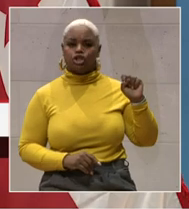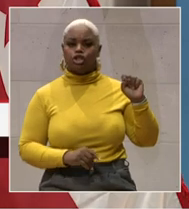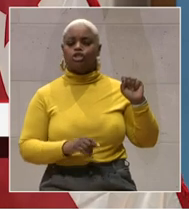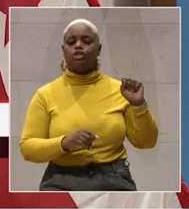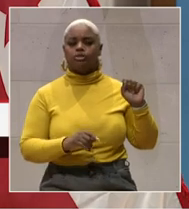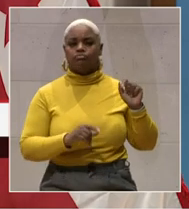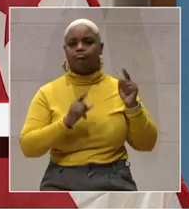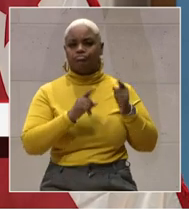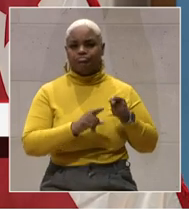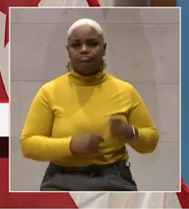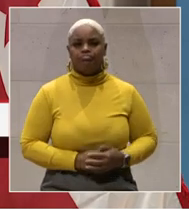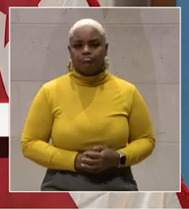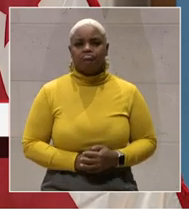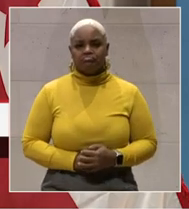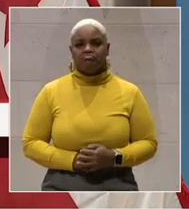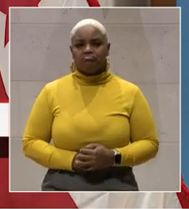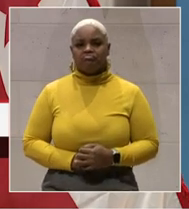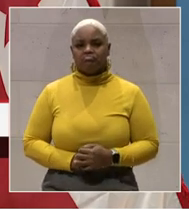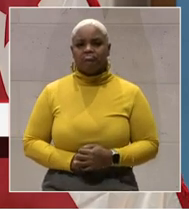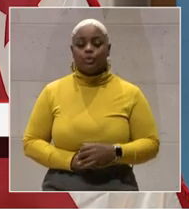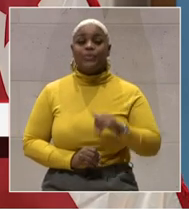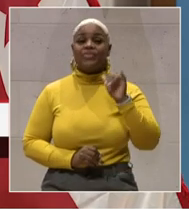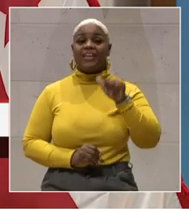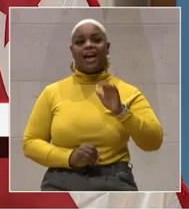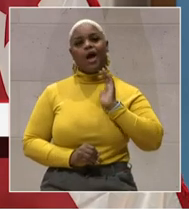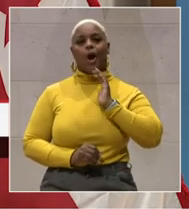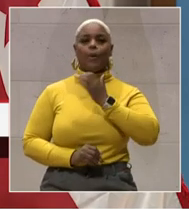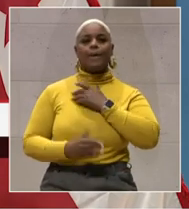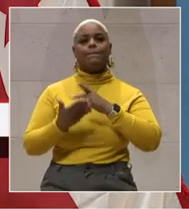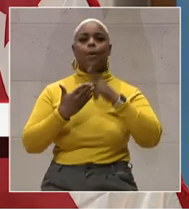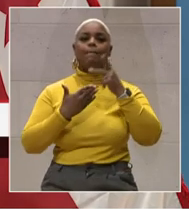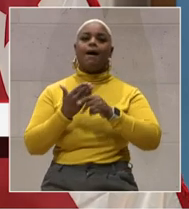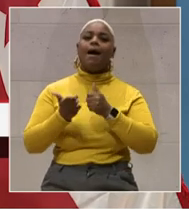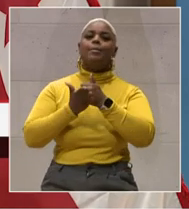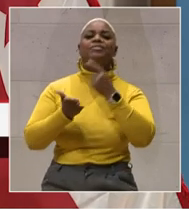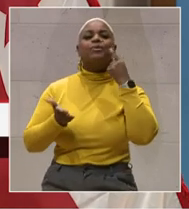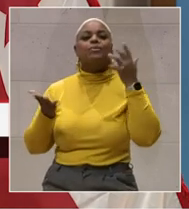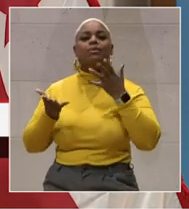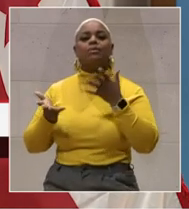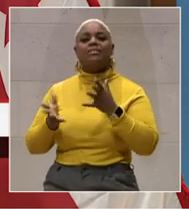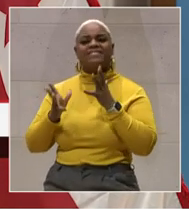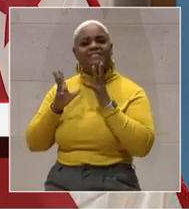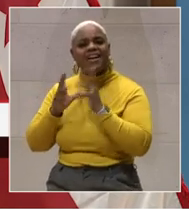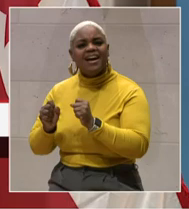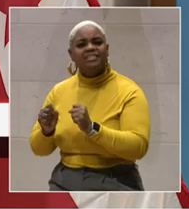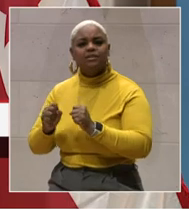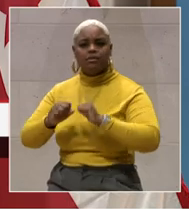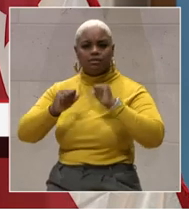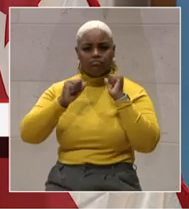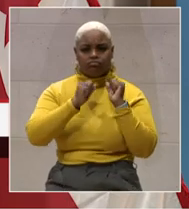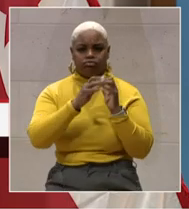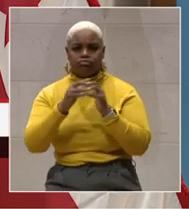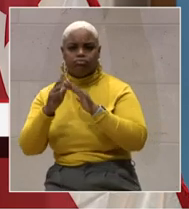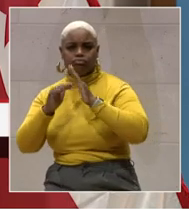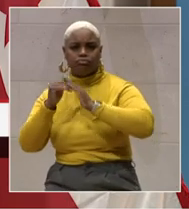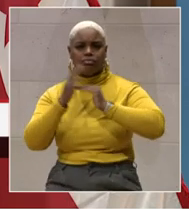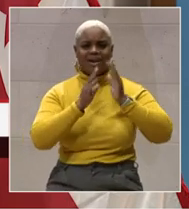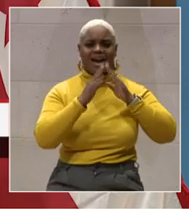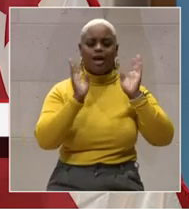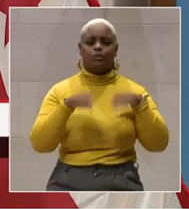and solutions. With Mayor Muriel Bowser's leadership, the city of Washington,